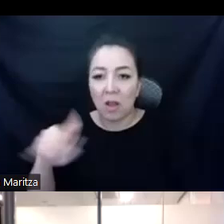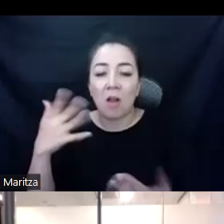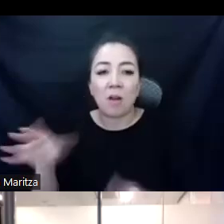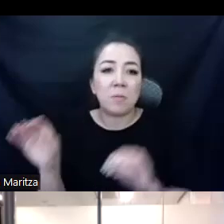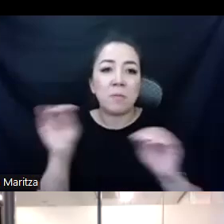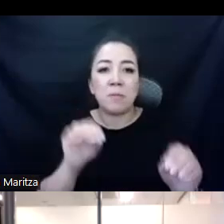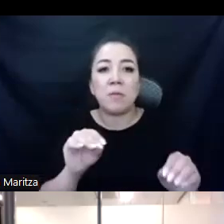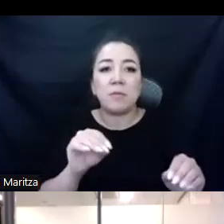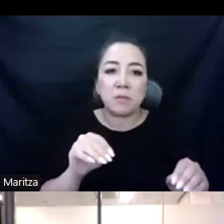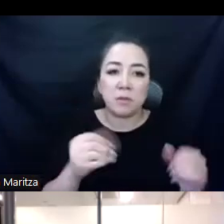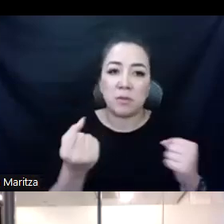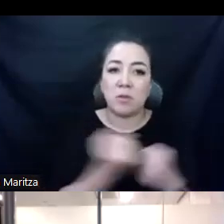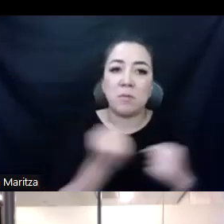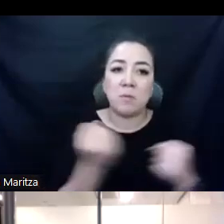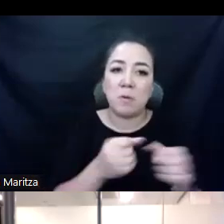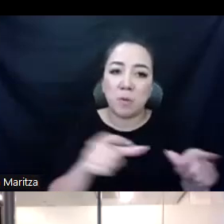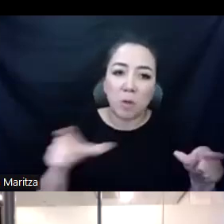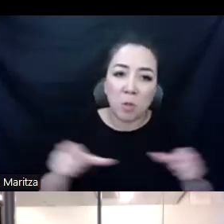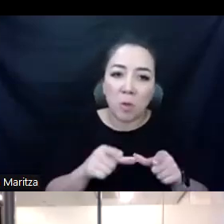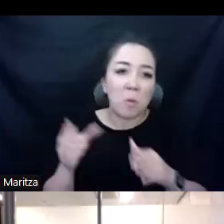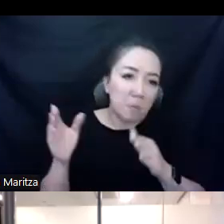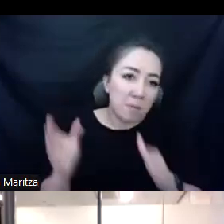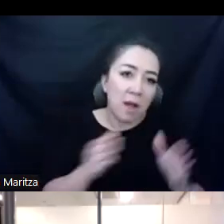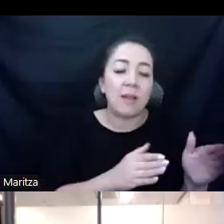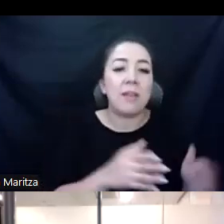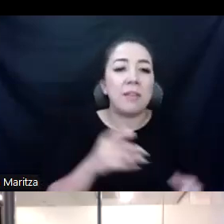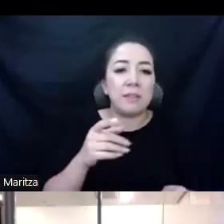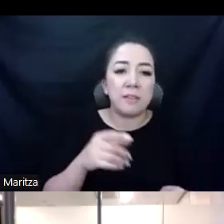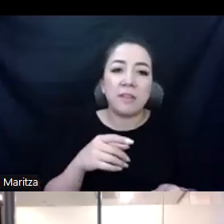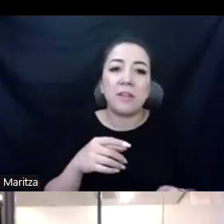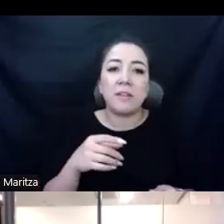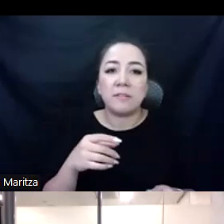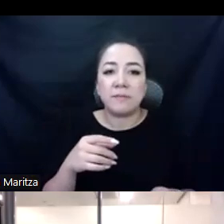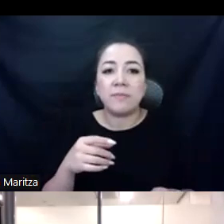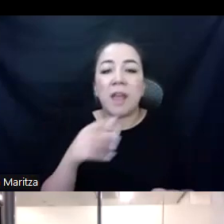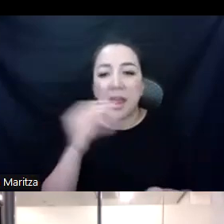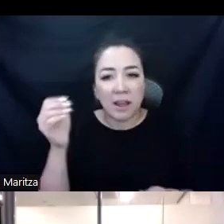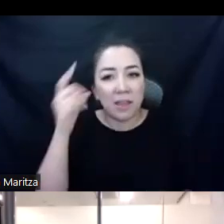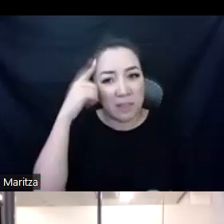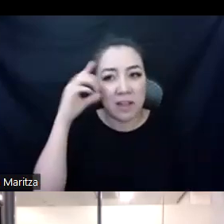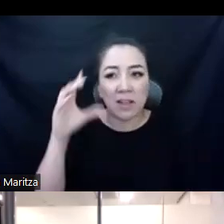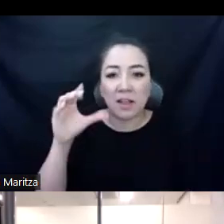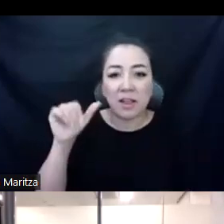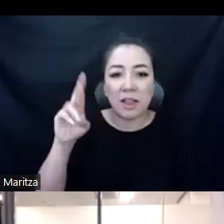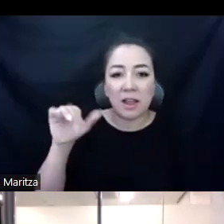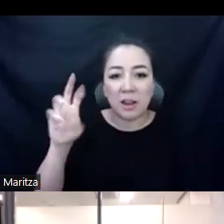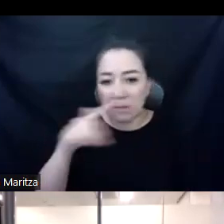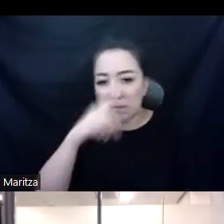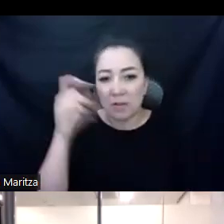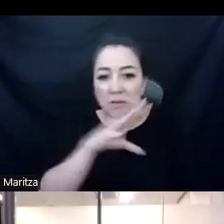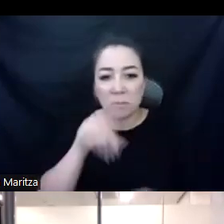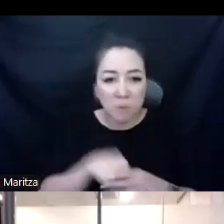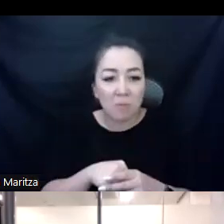to support the local planning, and that there's, and I think Claire, because of the incorporation